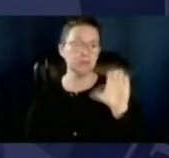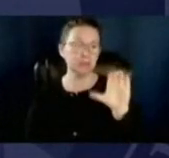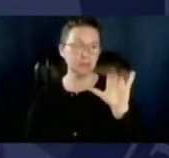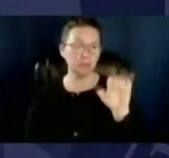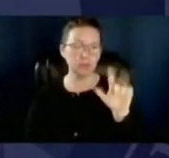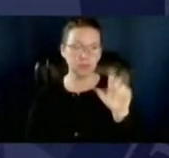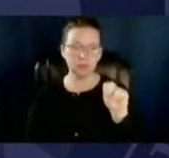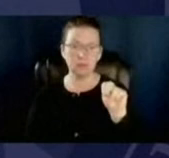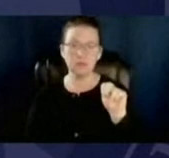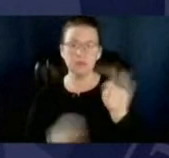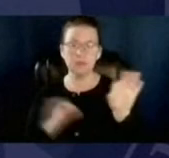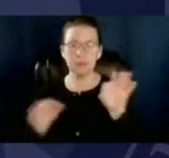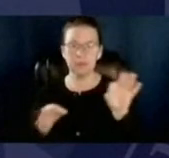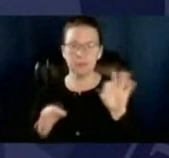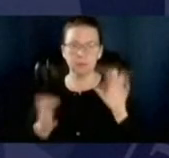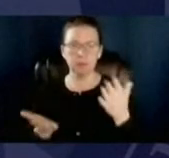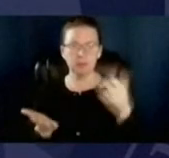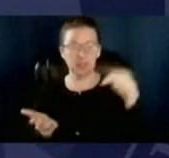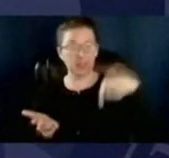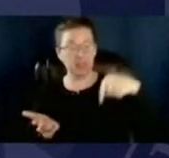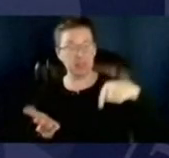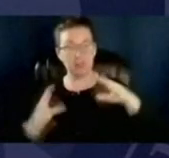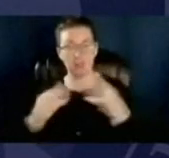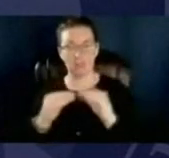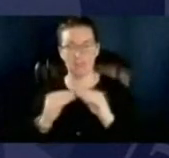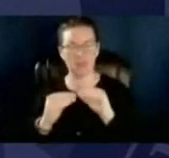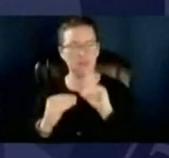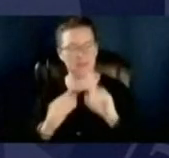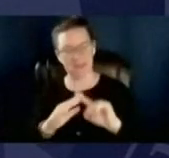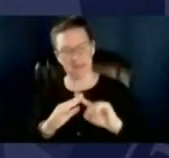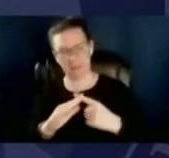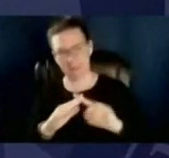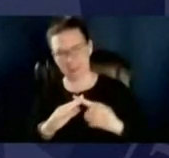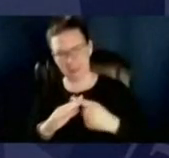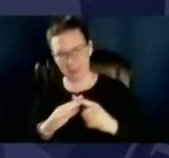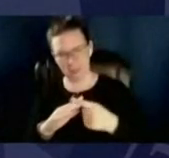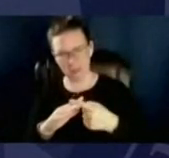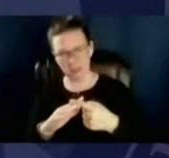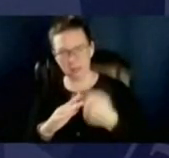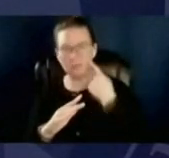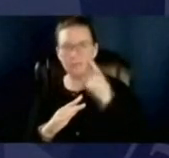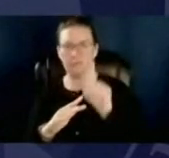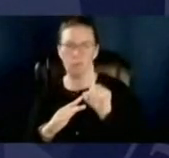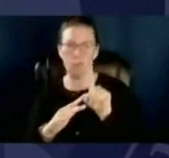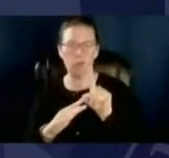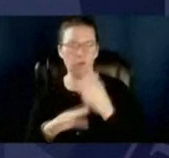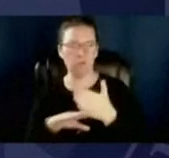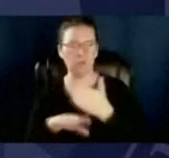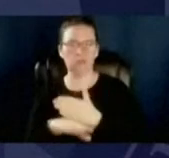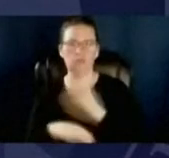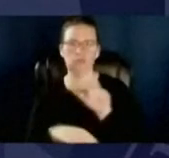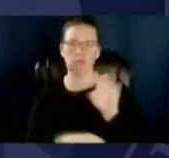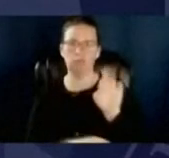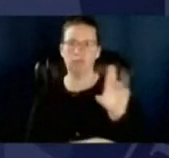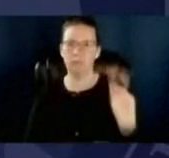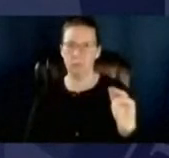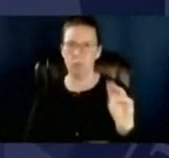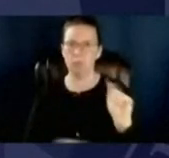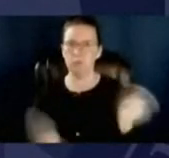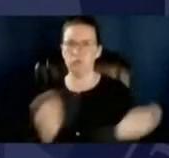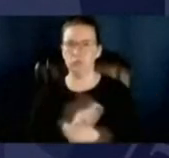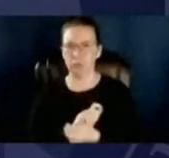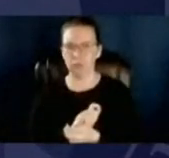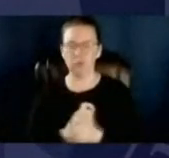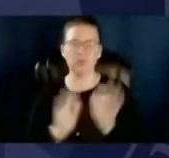I see this as an initial set of reforms, but there is definitely more to be done.